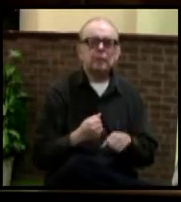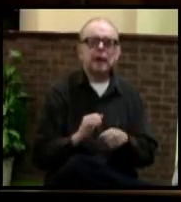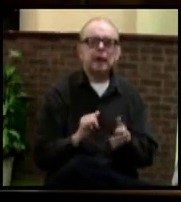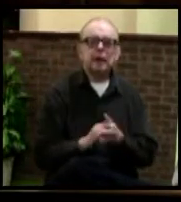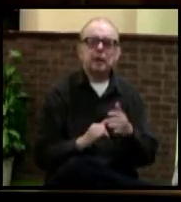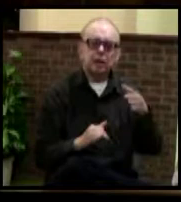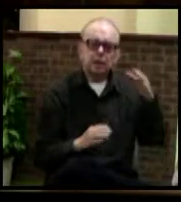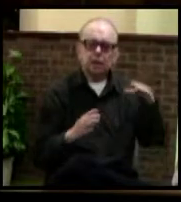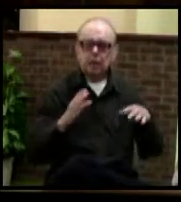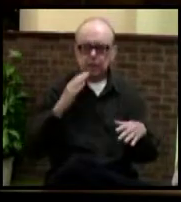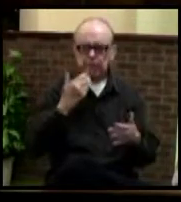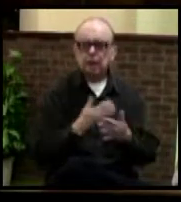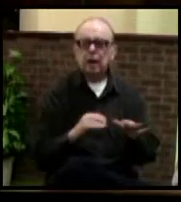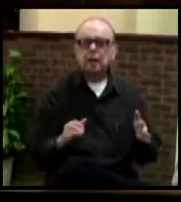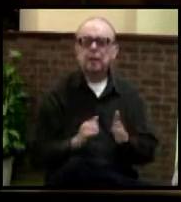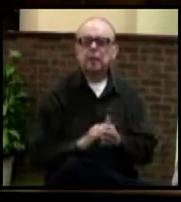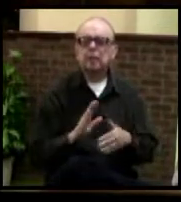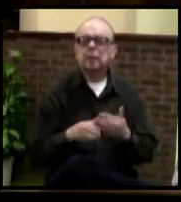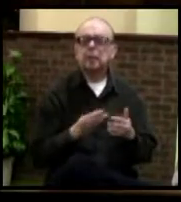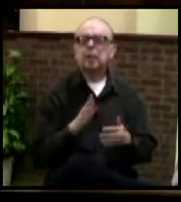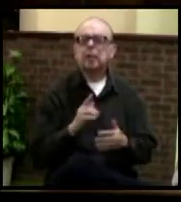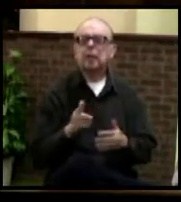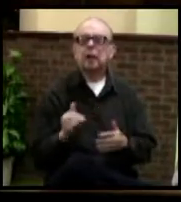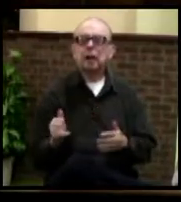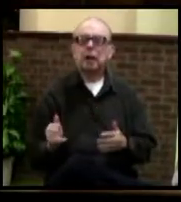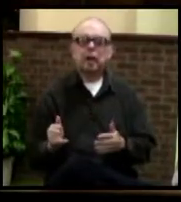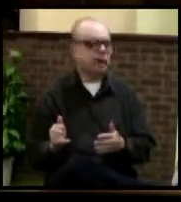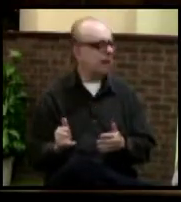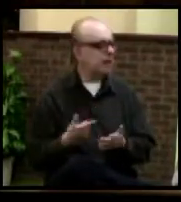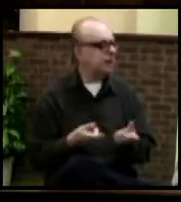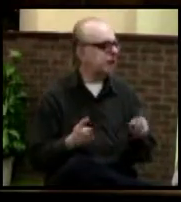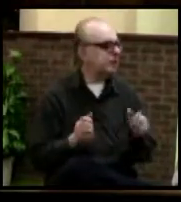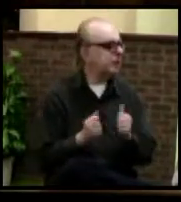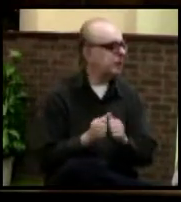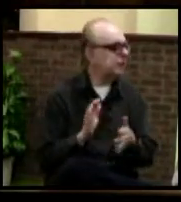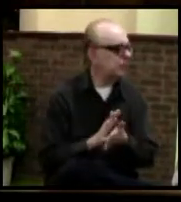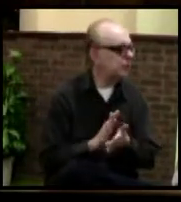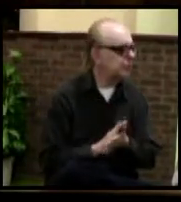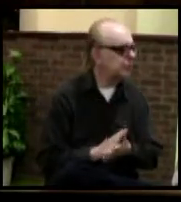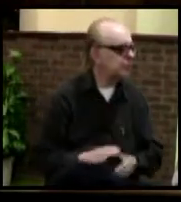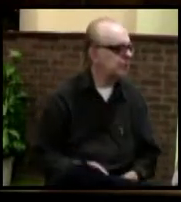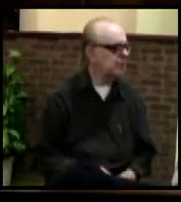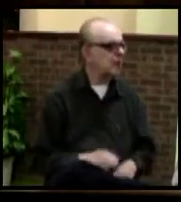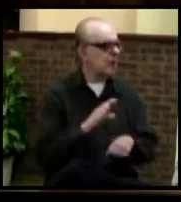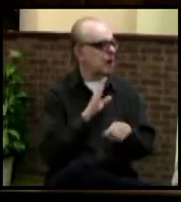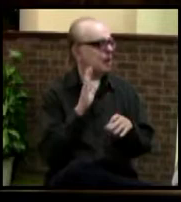do that? What? Because of all of the bullying and everything else that's going on in schools these days.